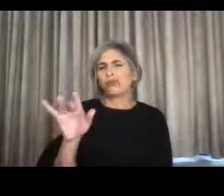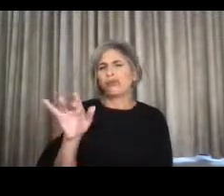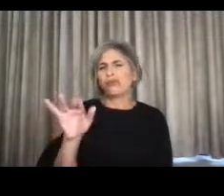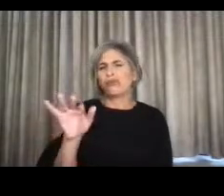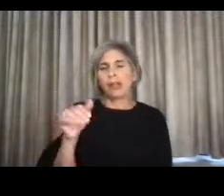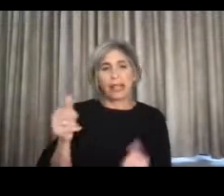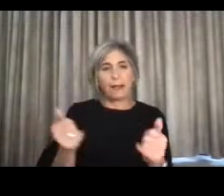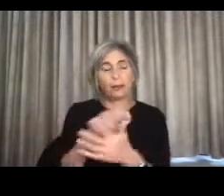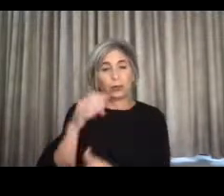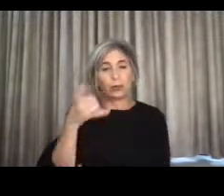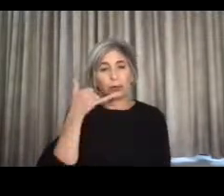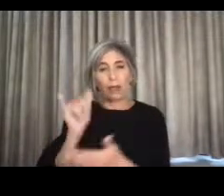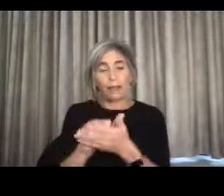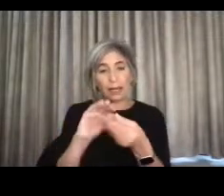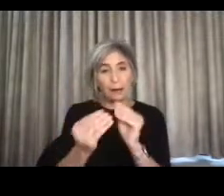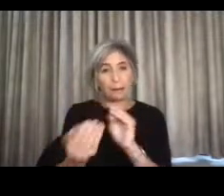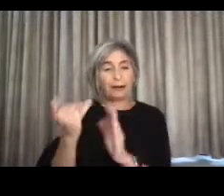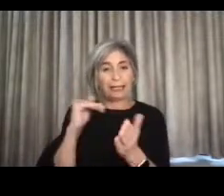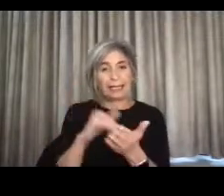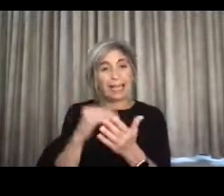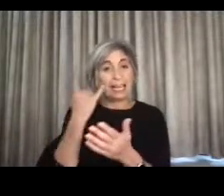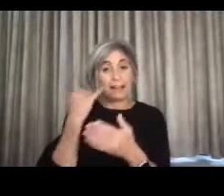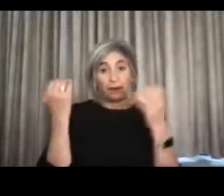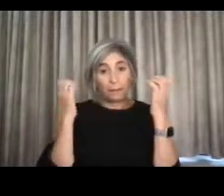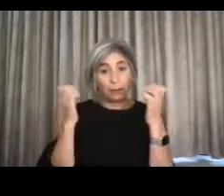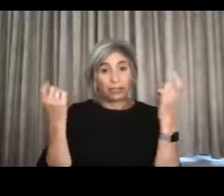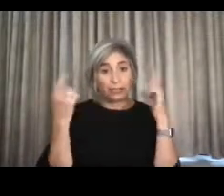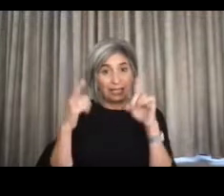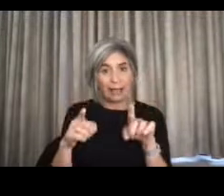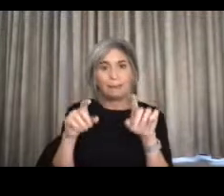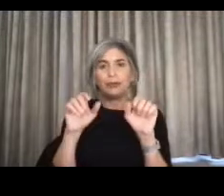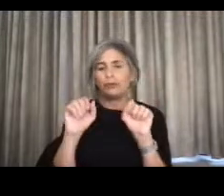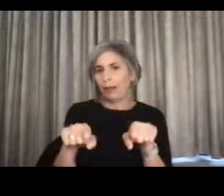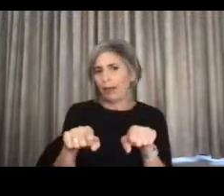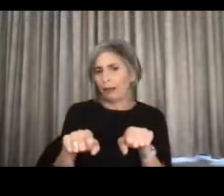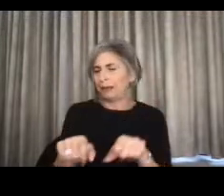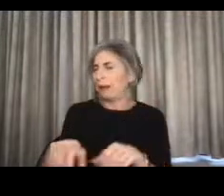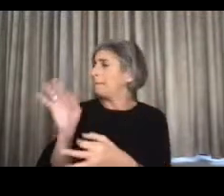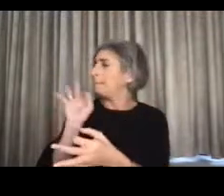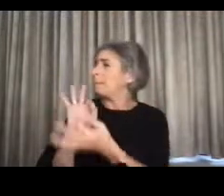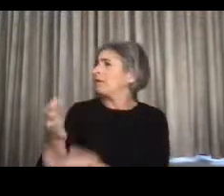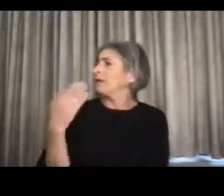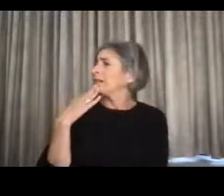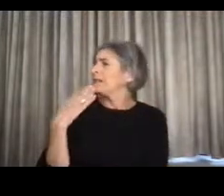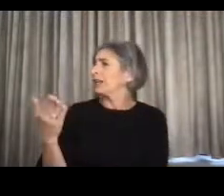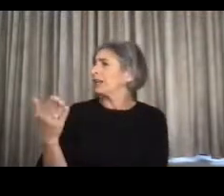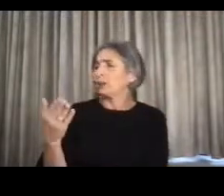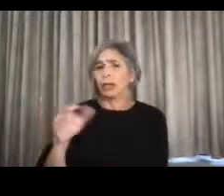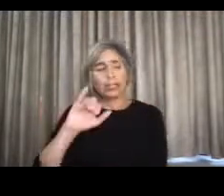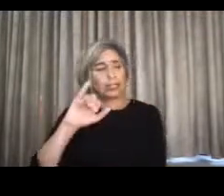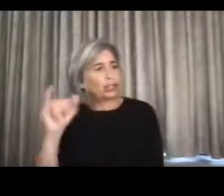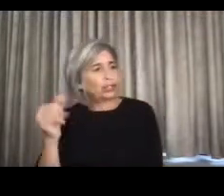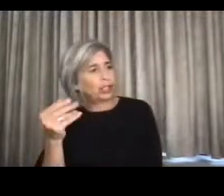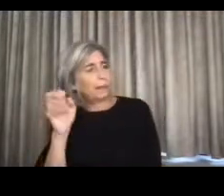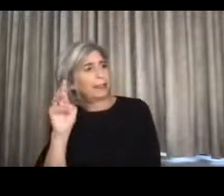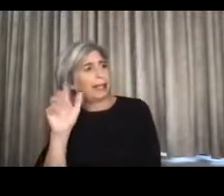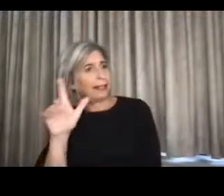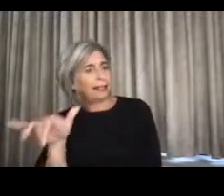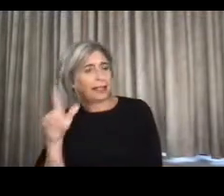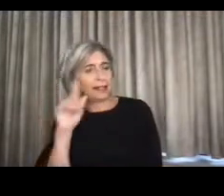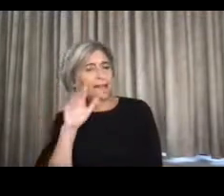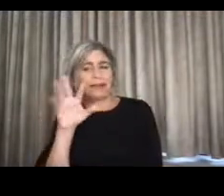everyone can call that number again in the event of an emergency. Perfect, thank you, Laura. This is John McNally. If I'm not mistaken, I believe that phone